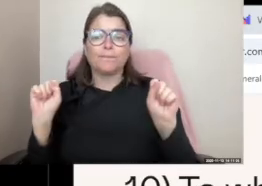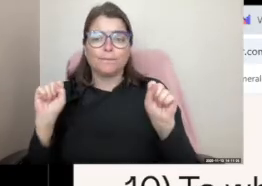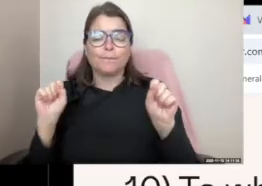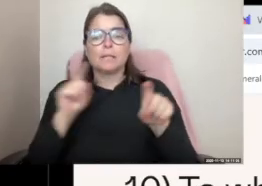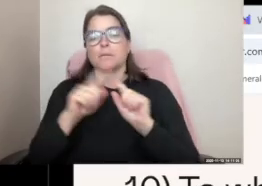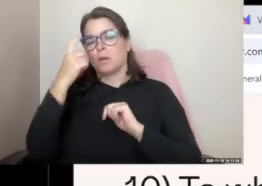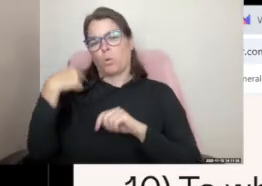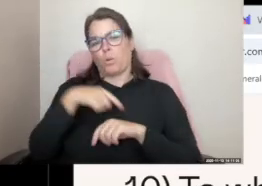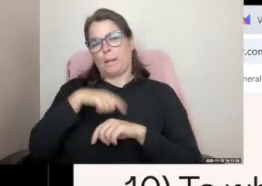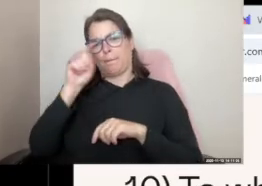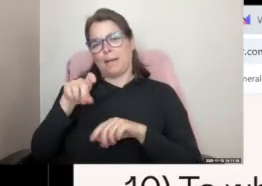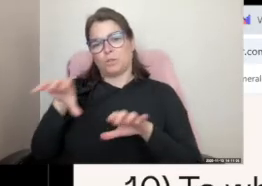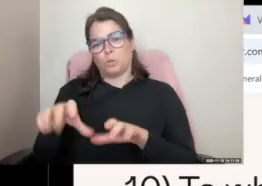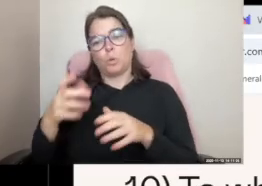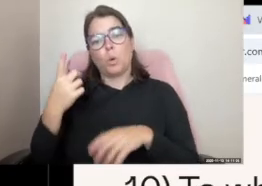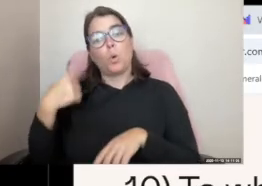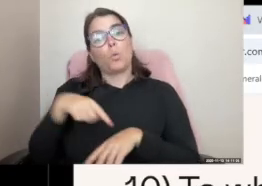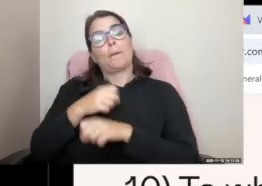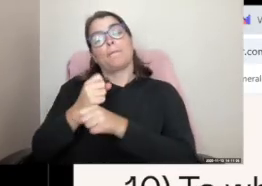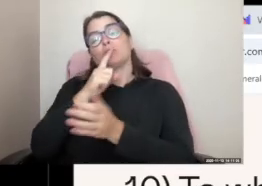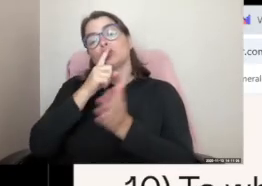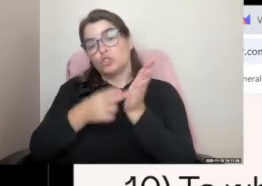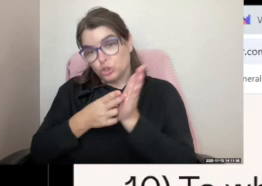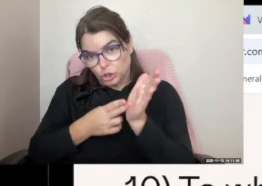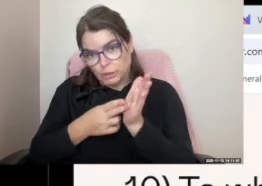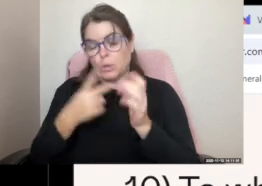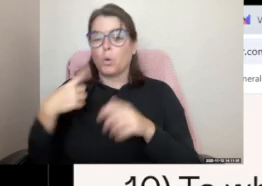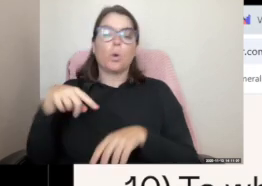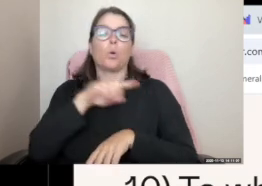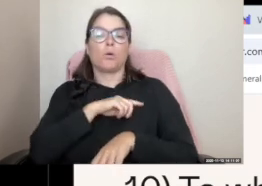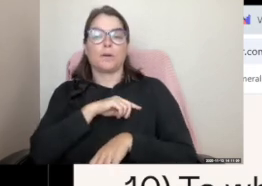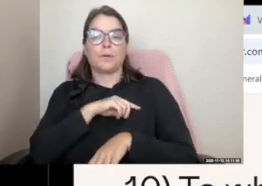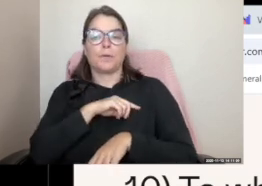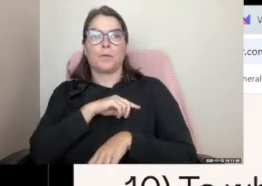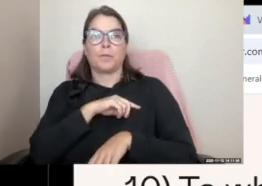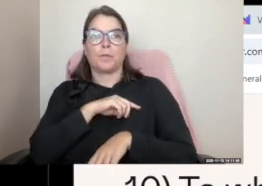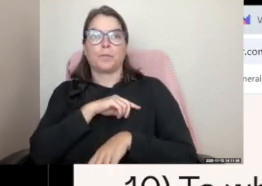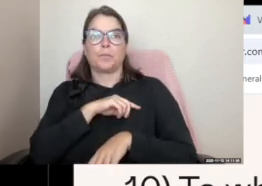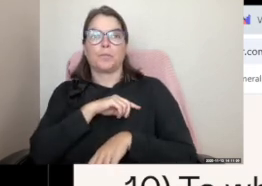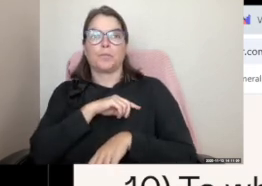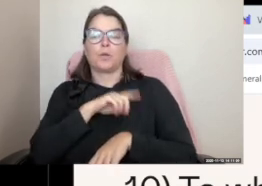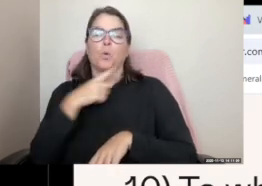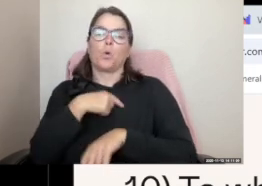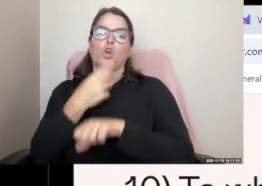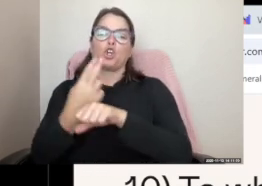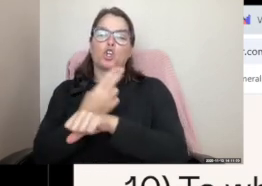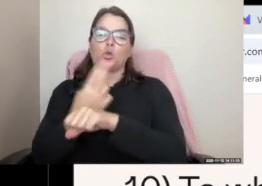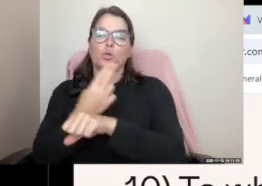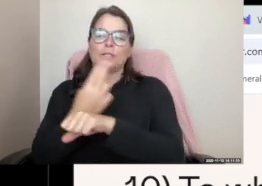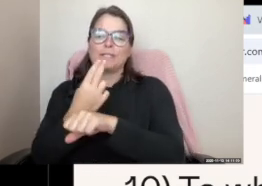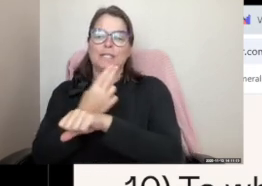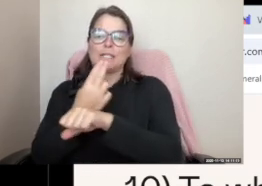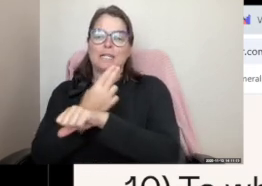now. We know it's important. We know that we want to preserve our climate. We want to make sure that our communities are